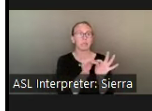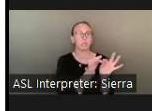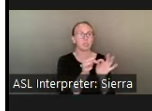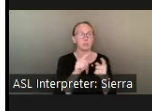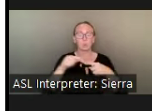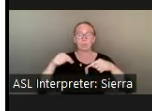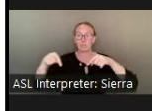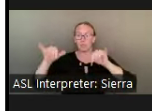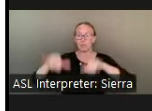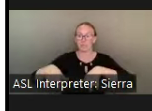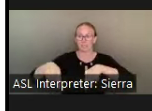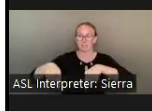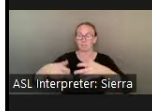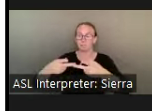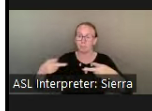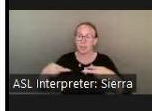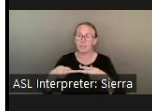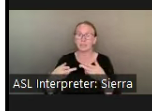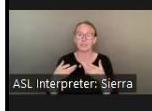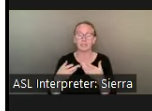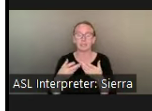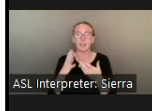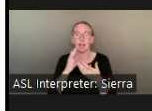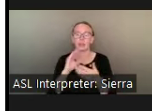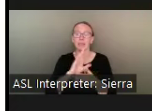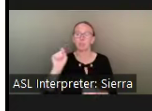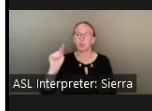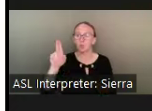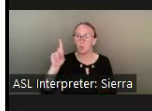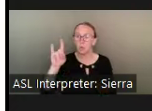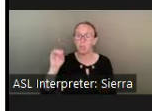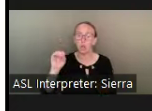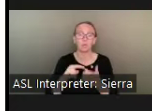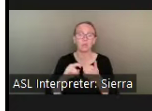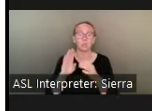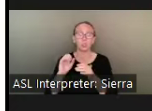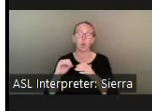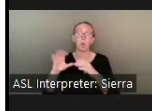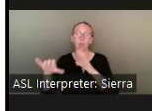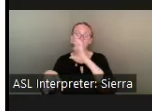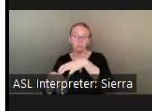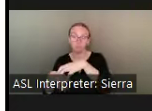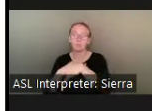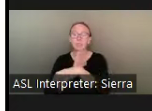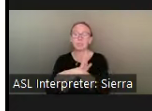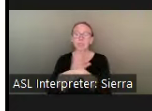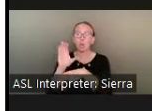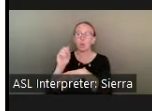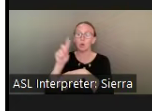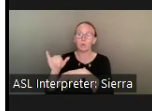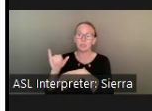studio practice. So we have like belong above the cozy cottage, and of course the